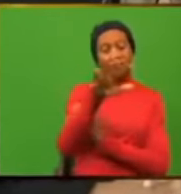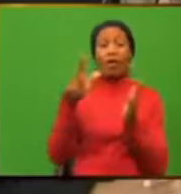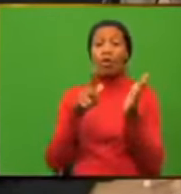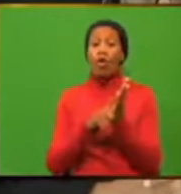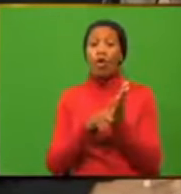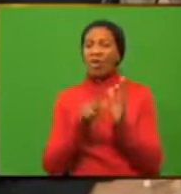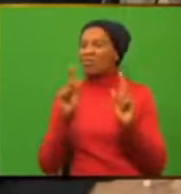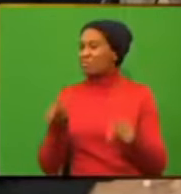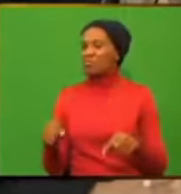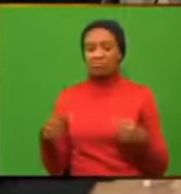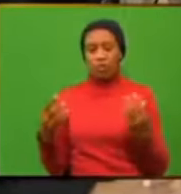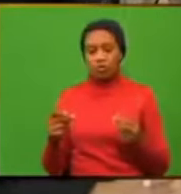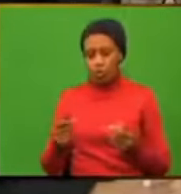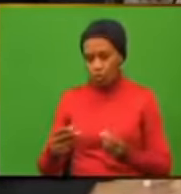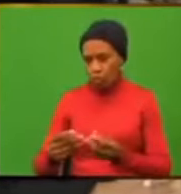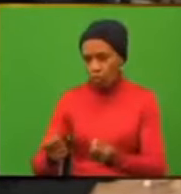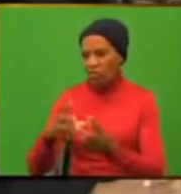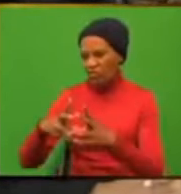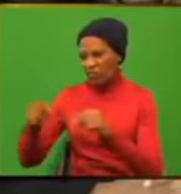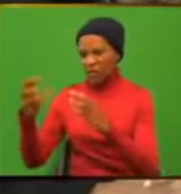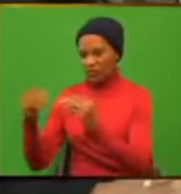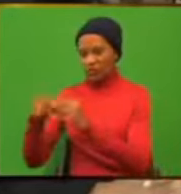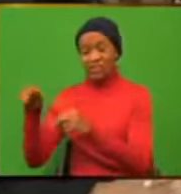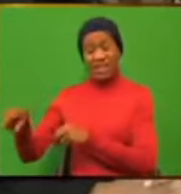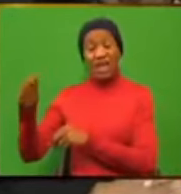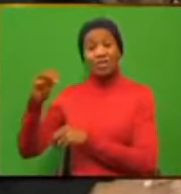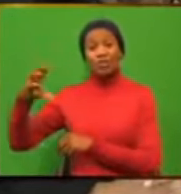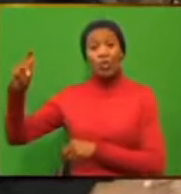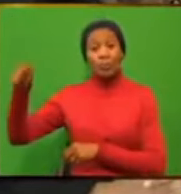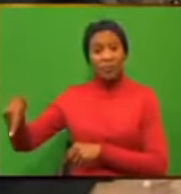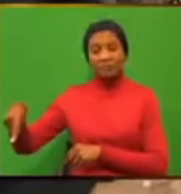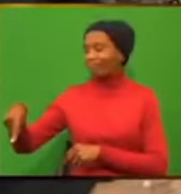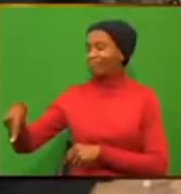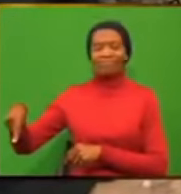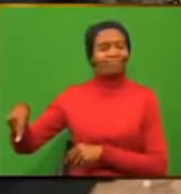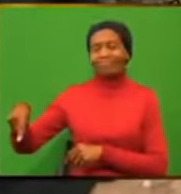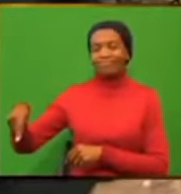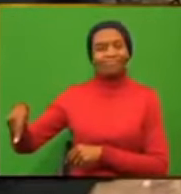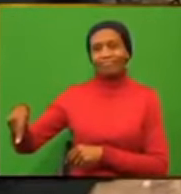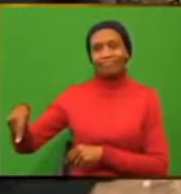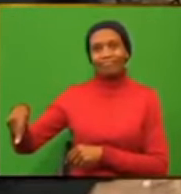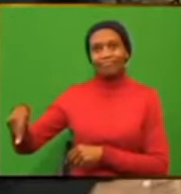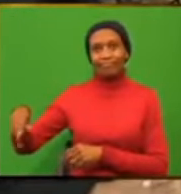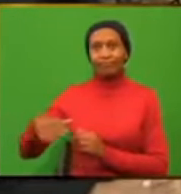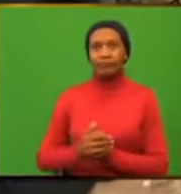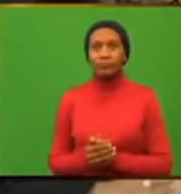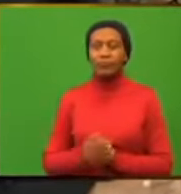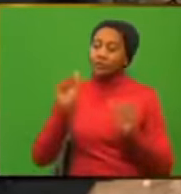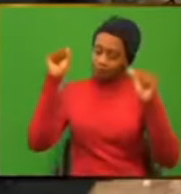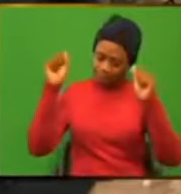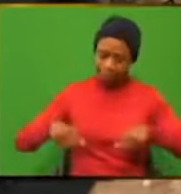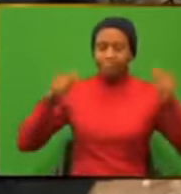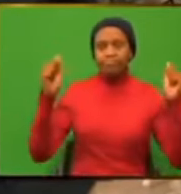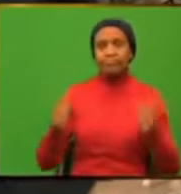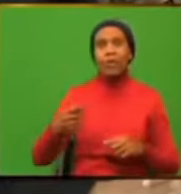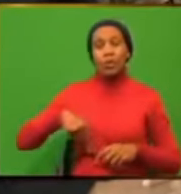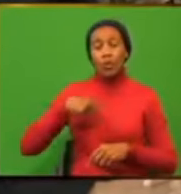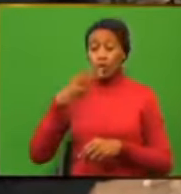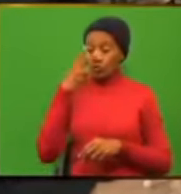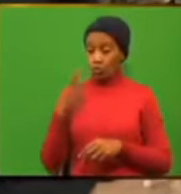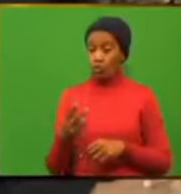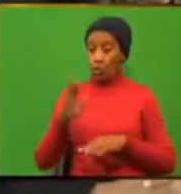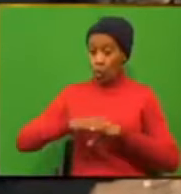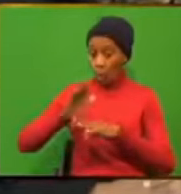longer be able to be rushed through the NCOP with a predetermined outcome. Indeed, we saw